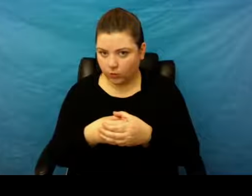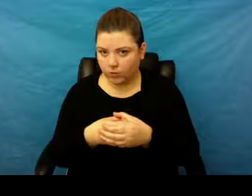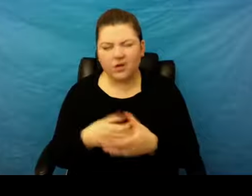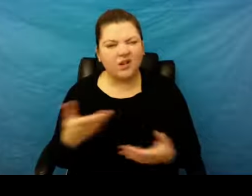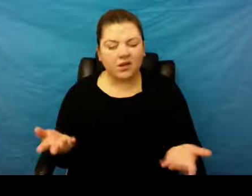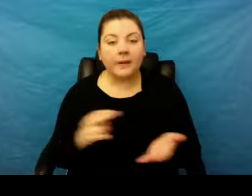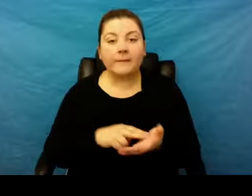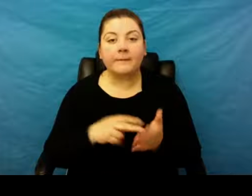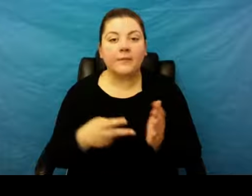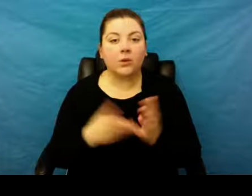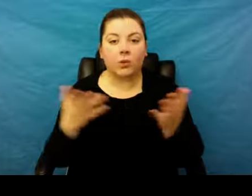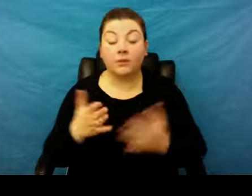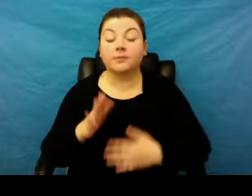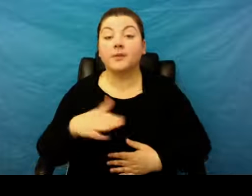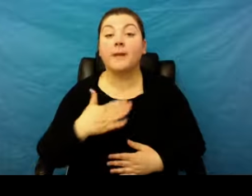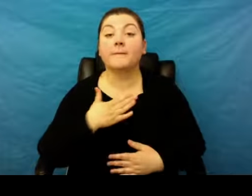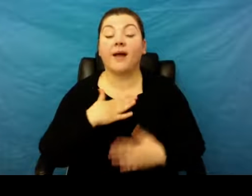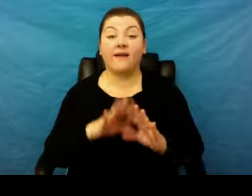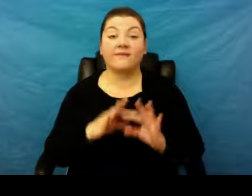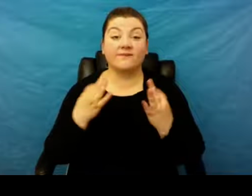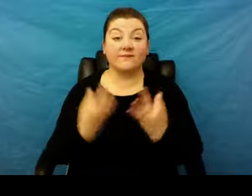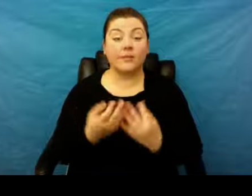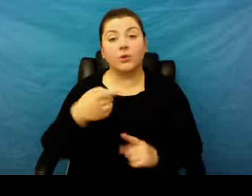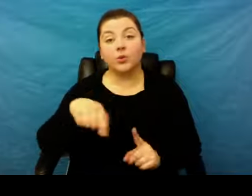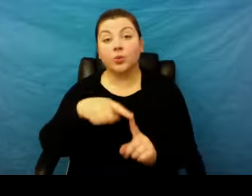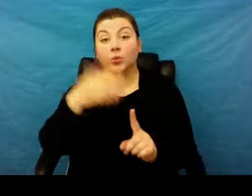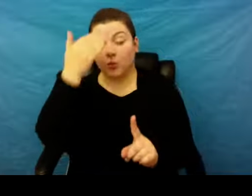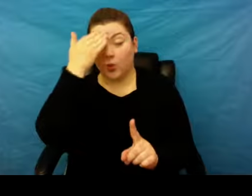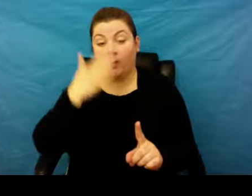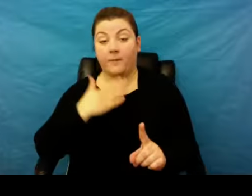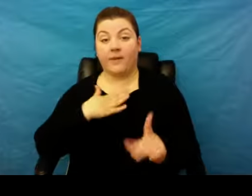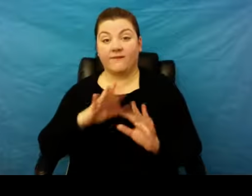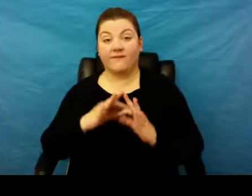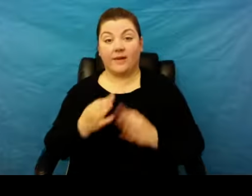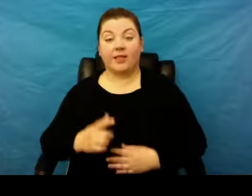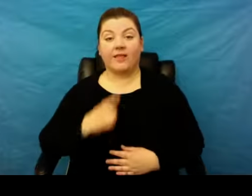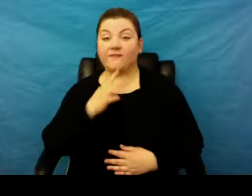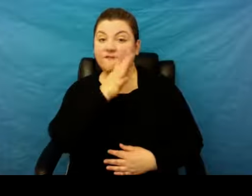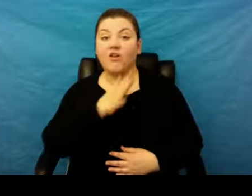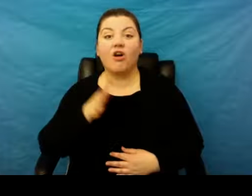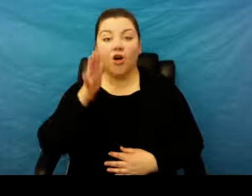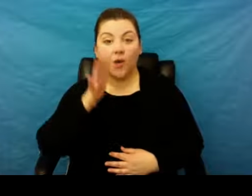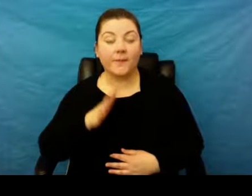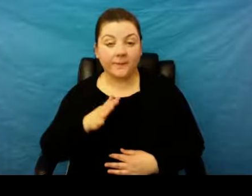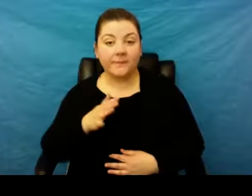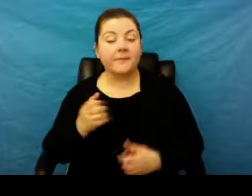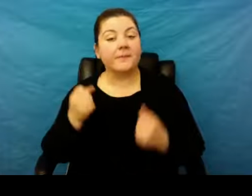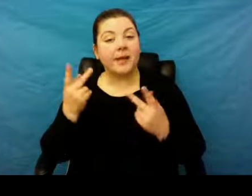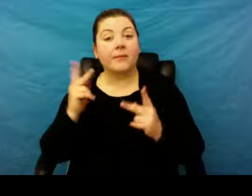mean? So in our family, I think you guys know that my parents live on a farm. We had a lot of traffic to the farm. We